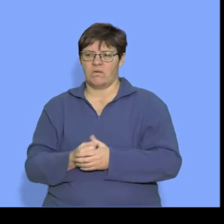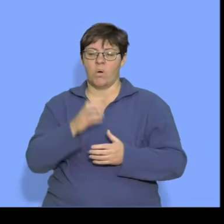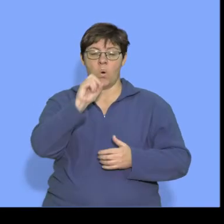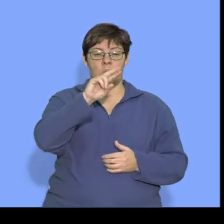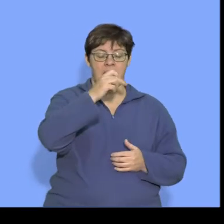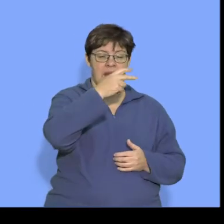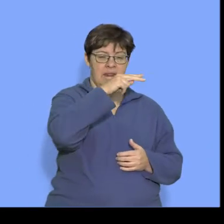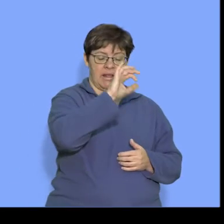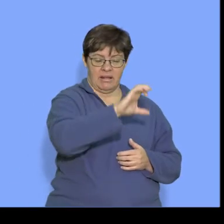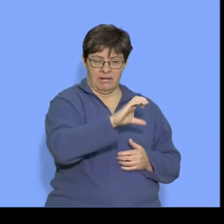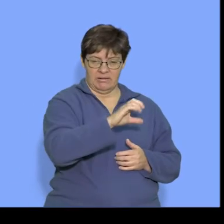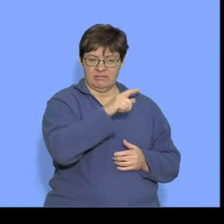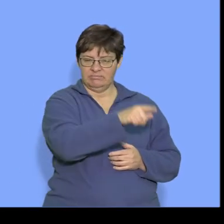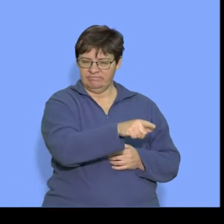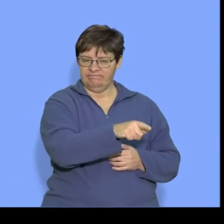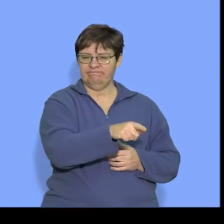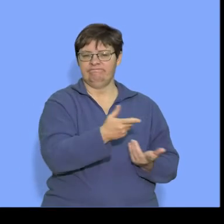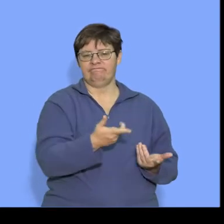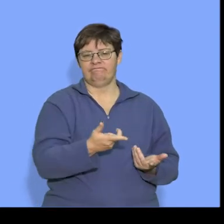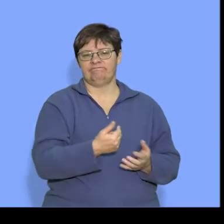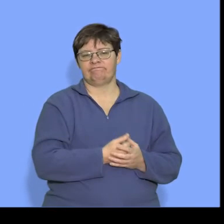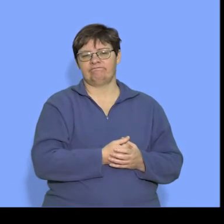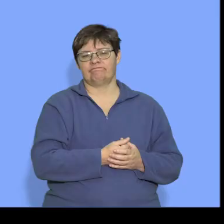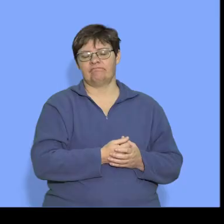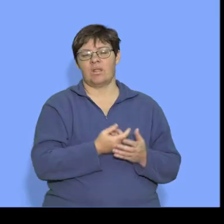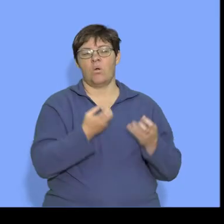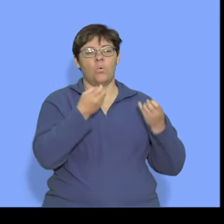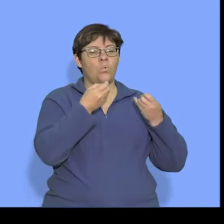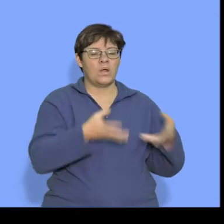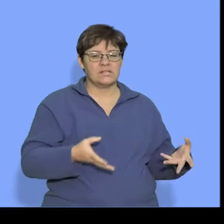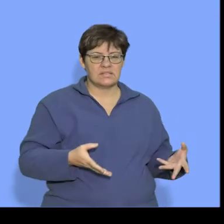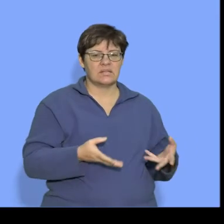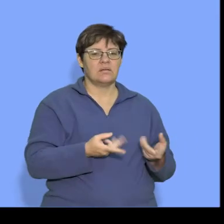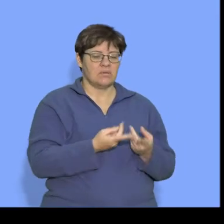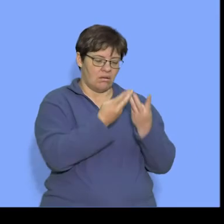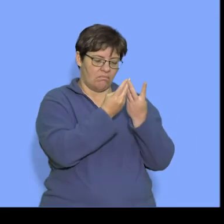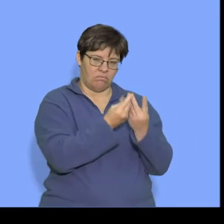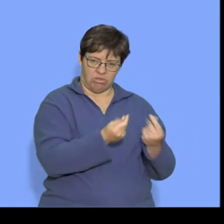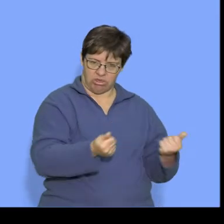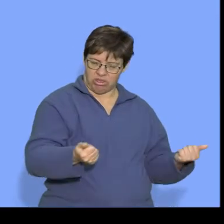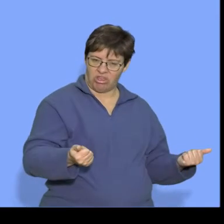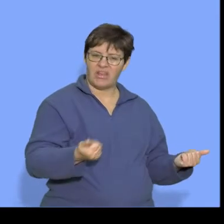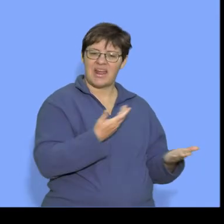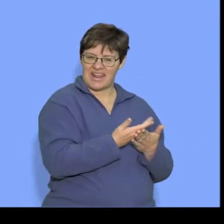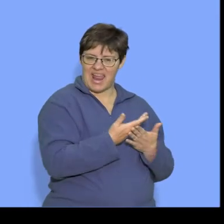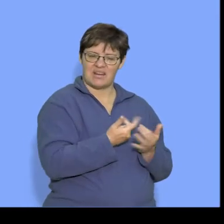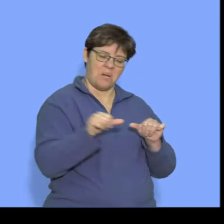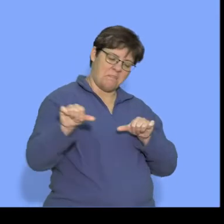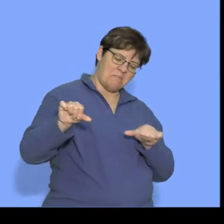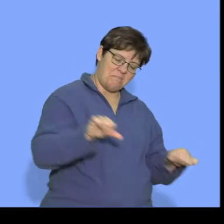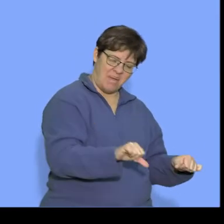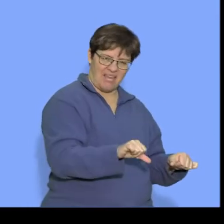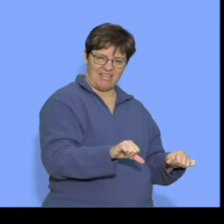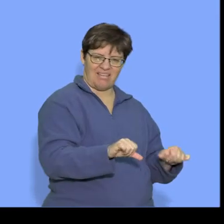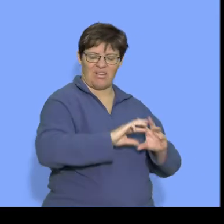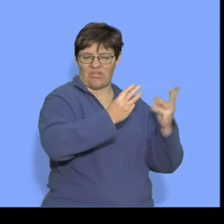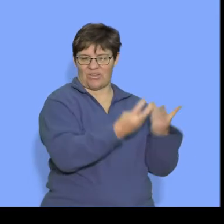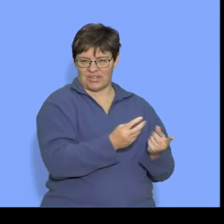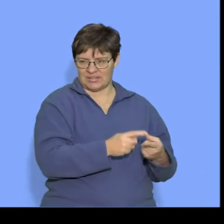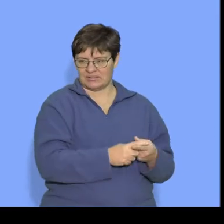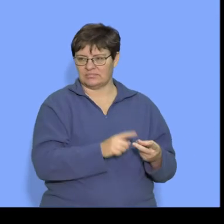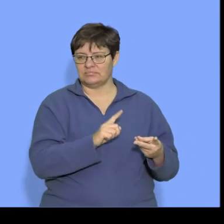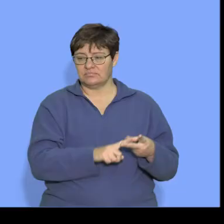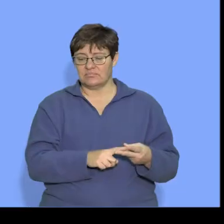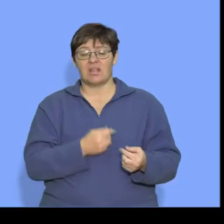and organic waste again points to waste that can degrade or it's degradable. We also have hazardous